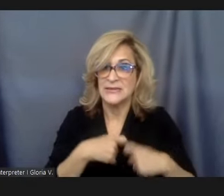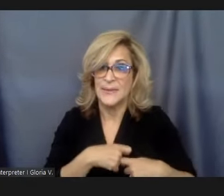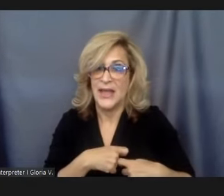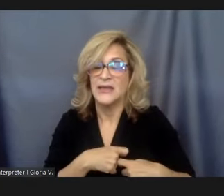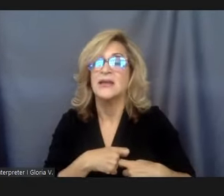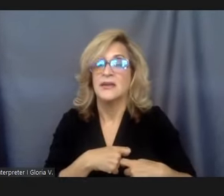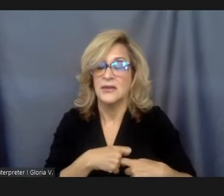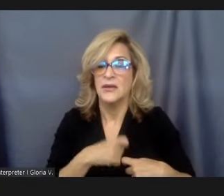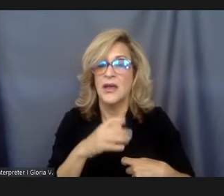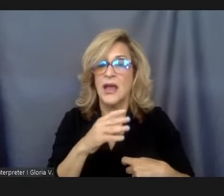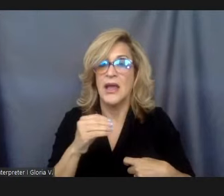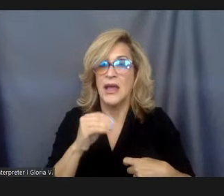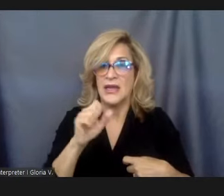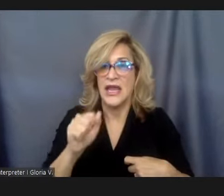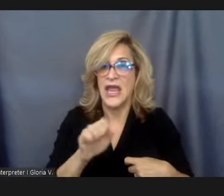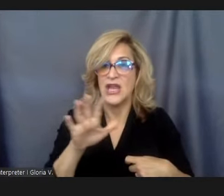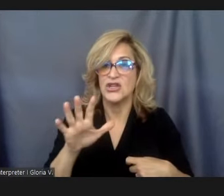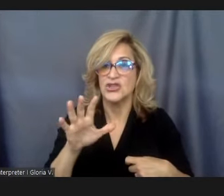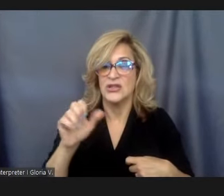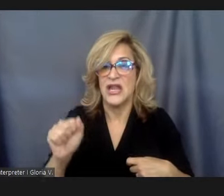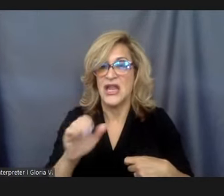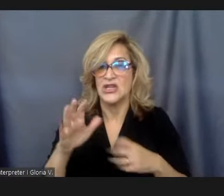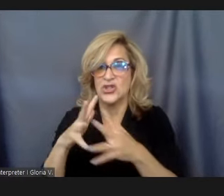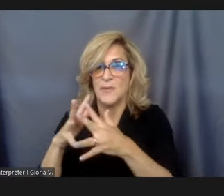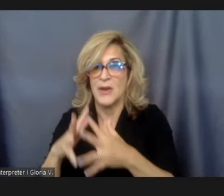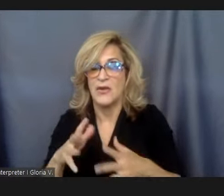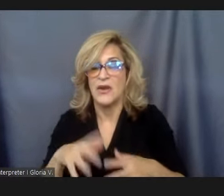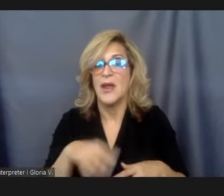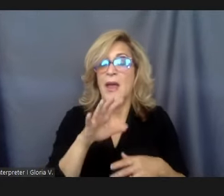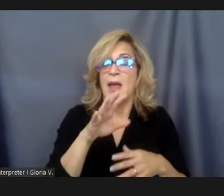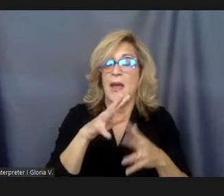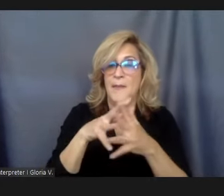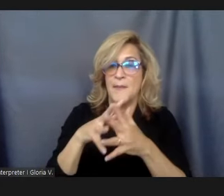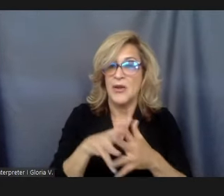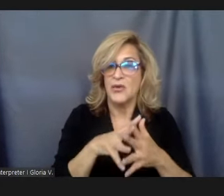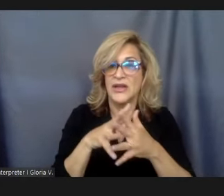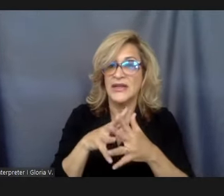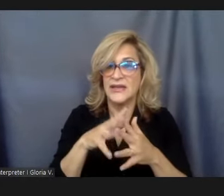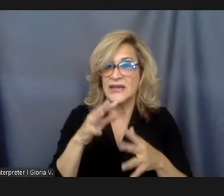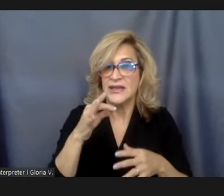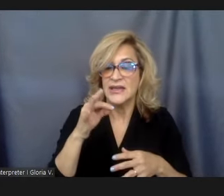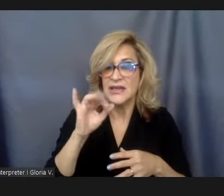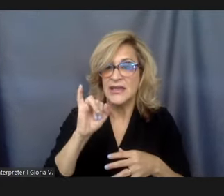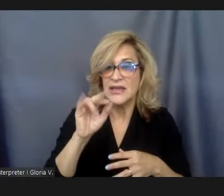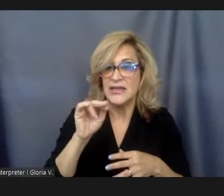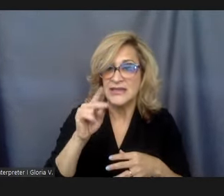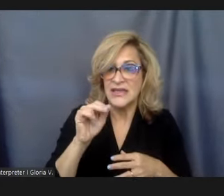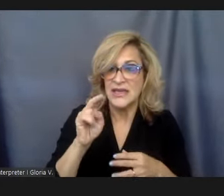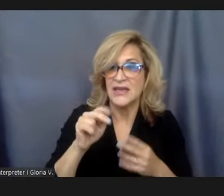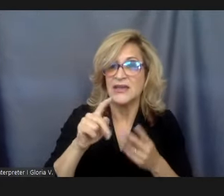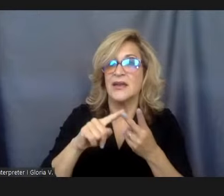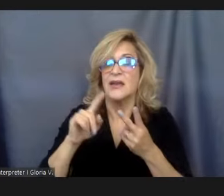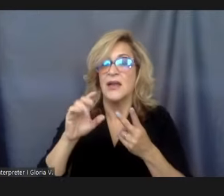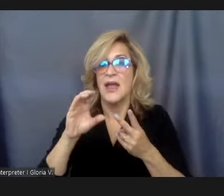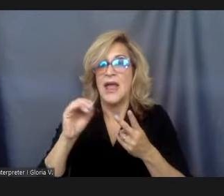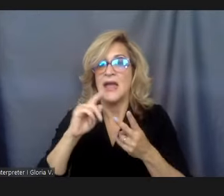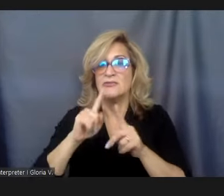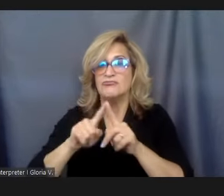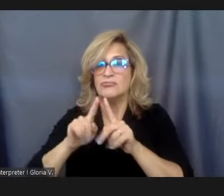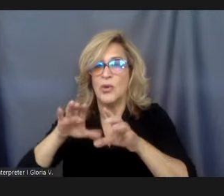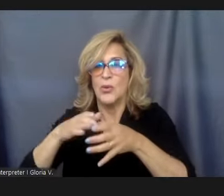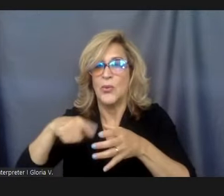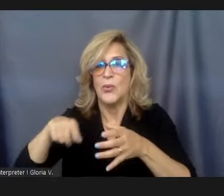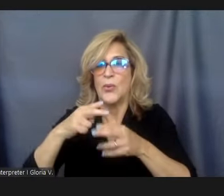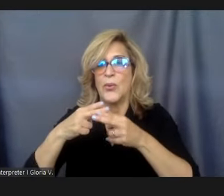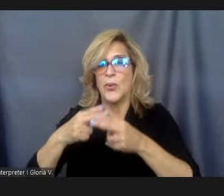Latino, Asian or Asian American, American Indian, Alaskan Native, Native Hawaiian or Pacific Islander, or individuals identified